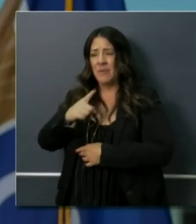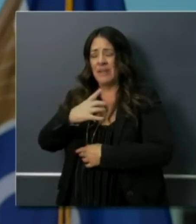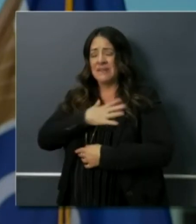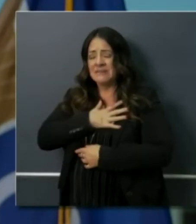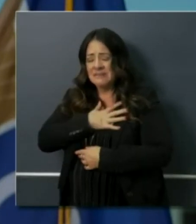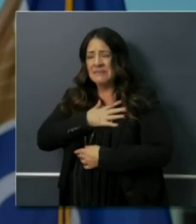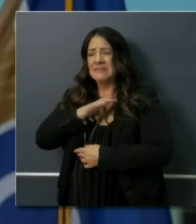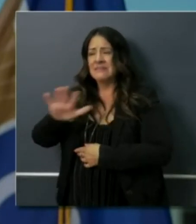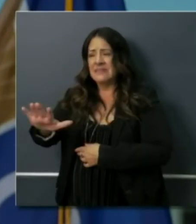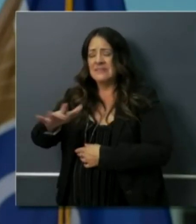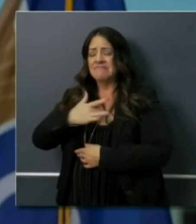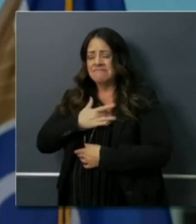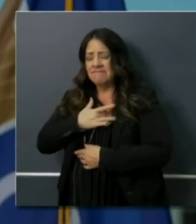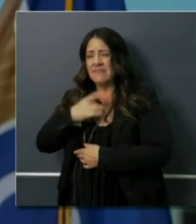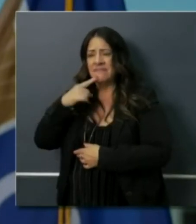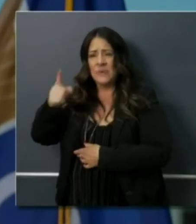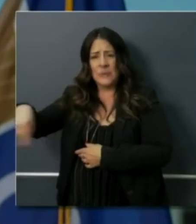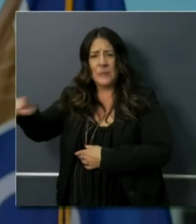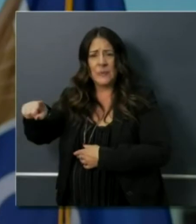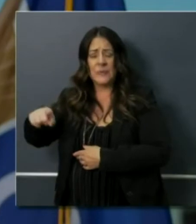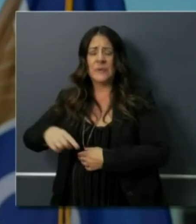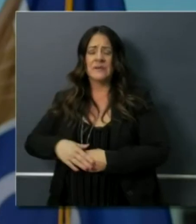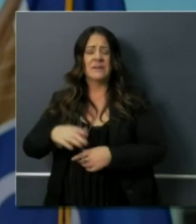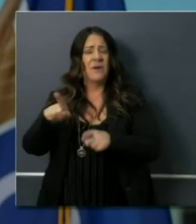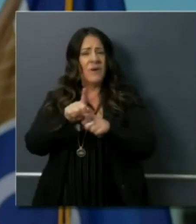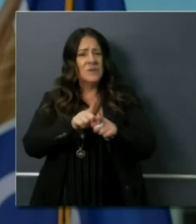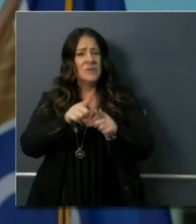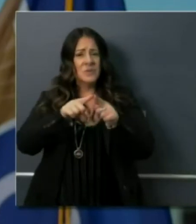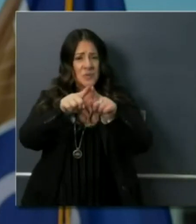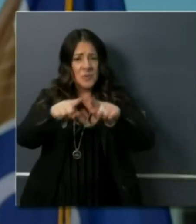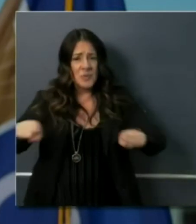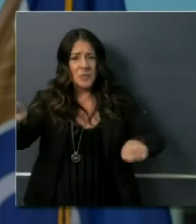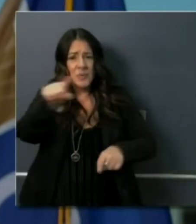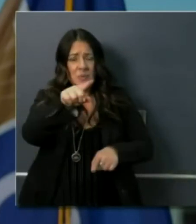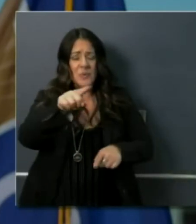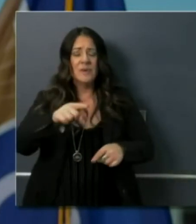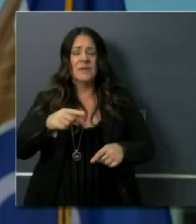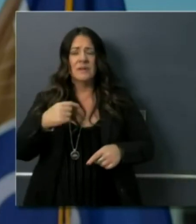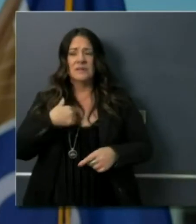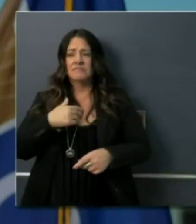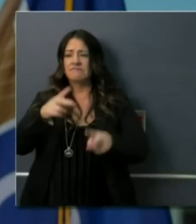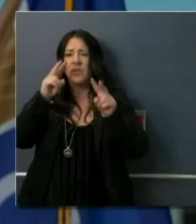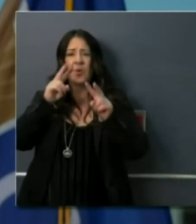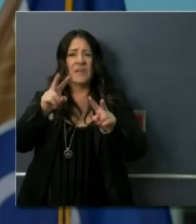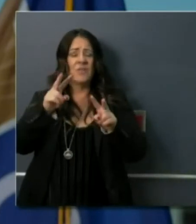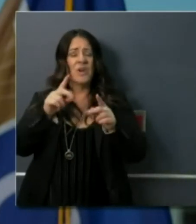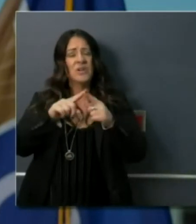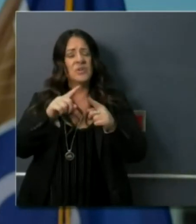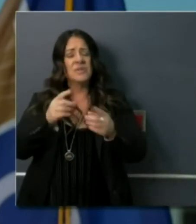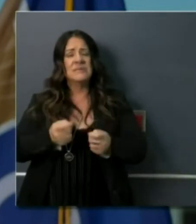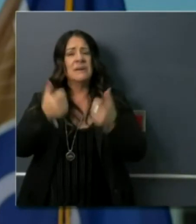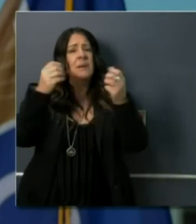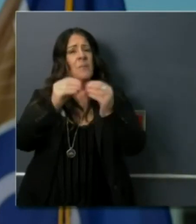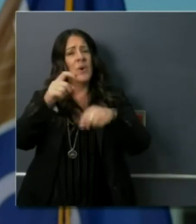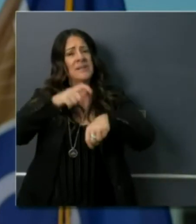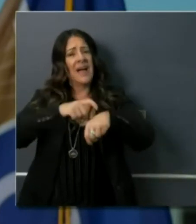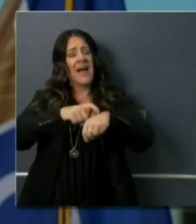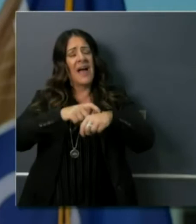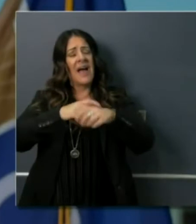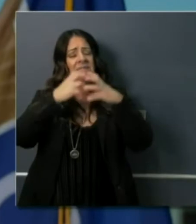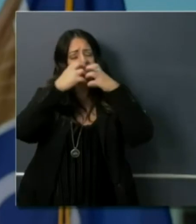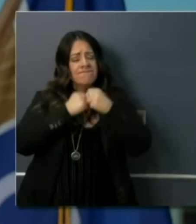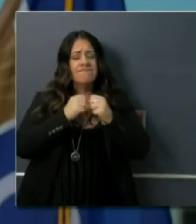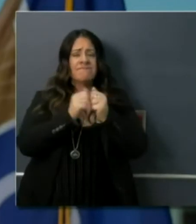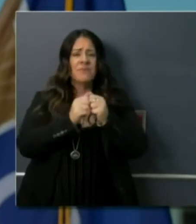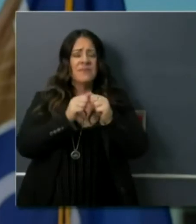my heartfelt appreciation of those that are looking forward to spending more time with their family this Easter weekend,